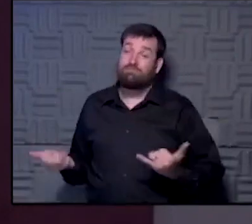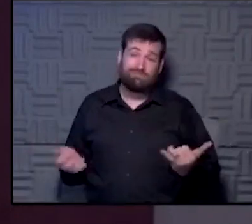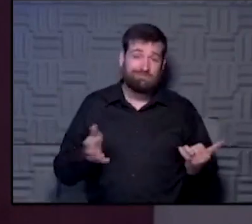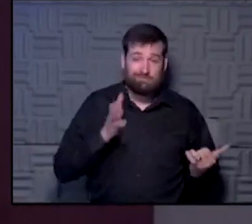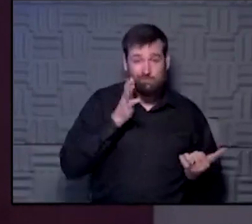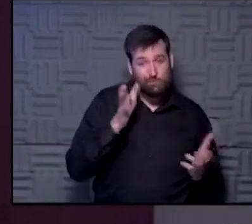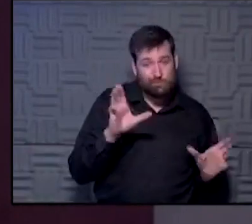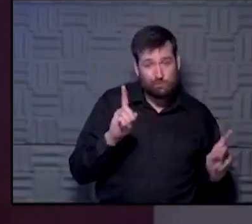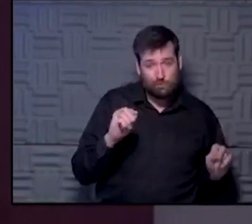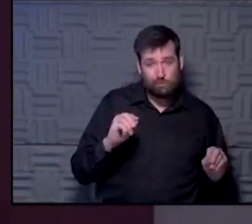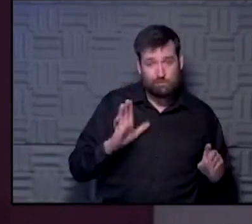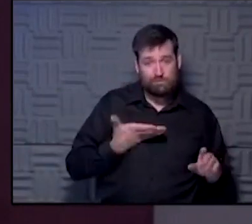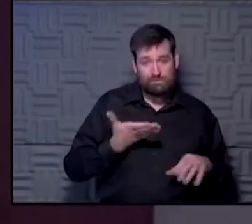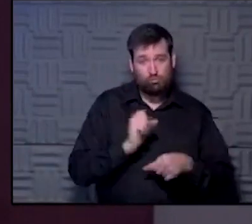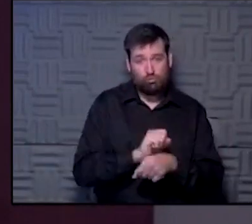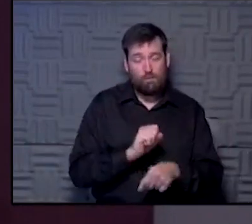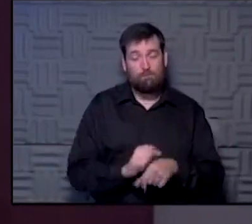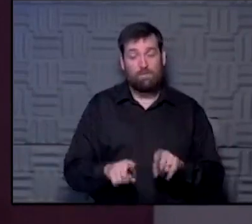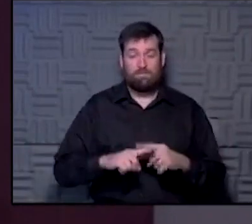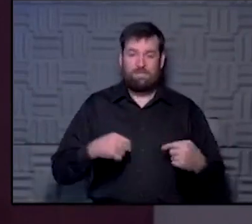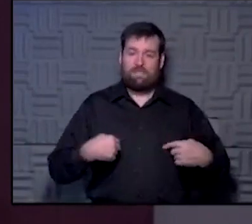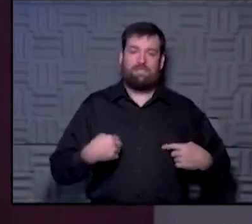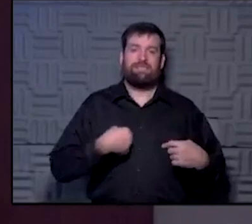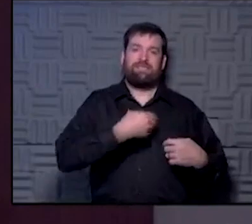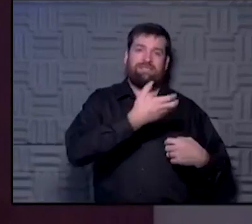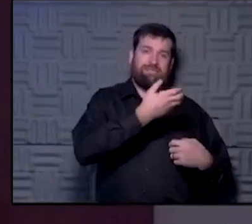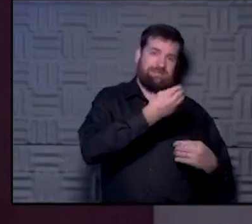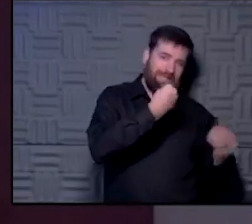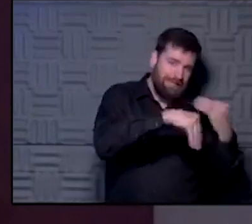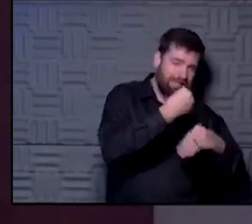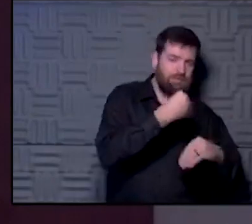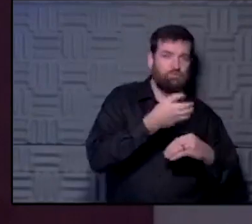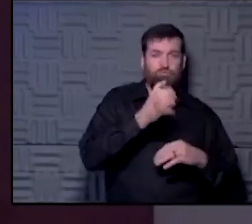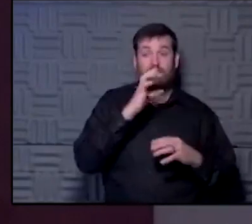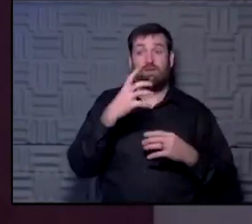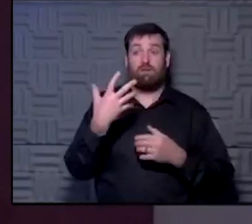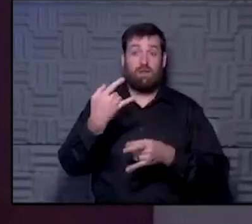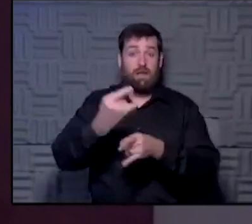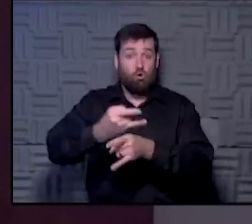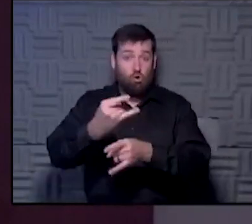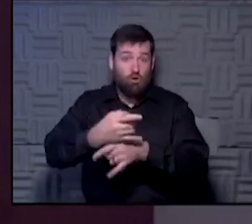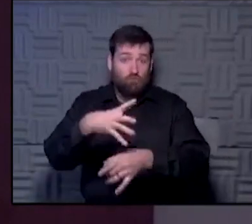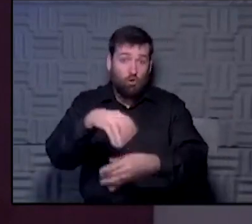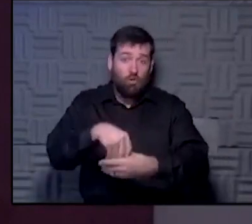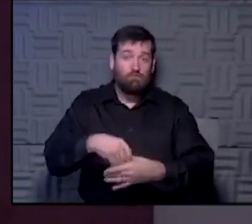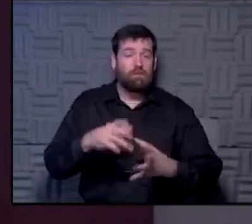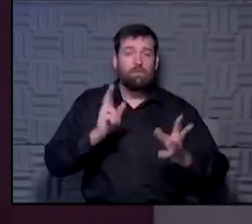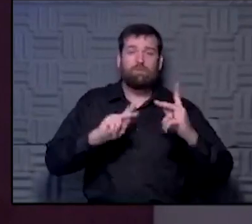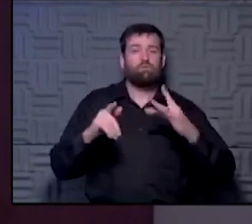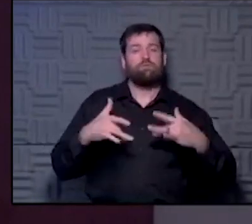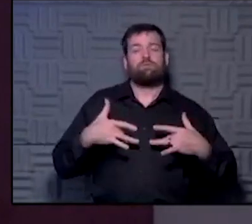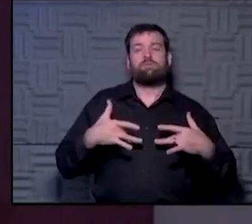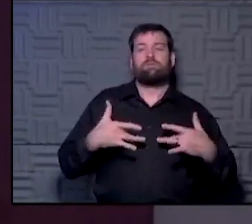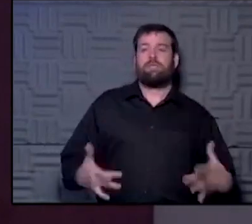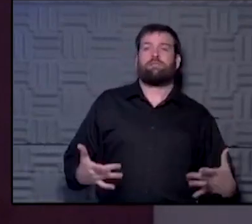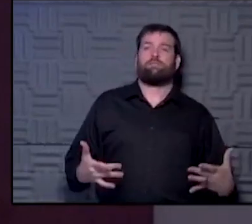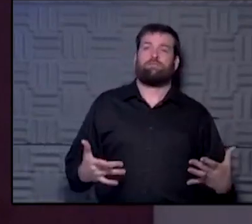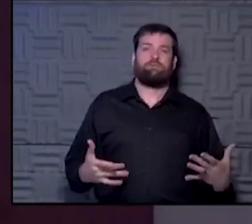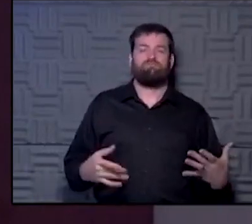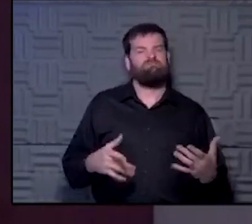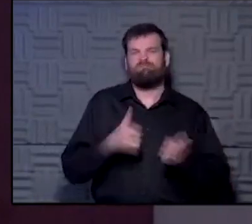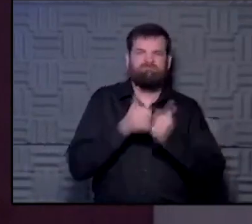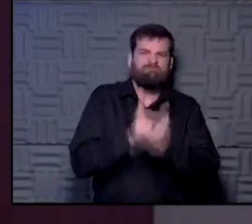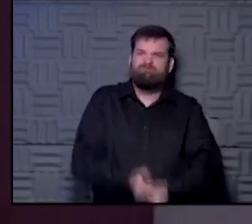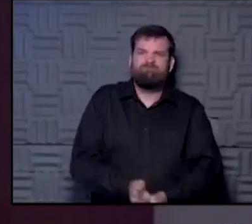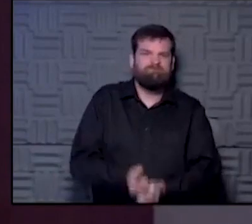That's part of our job. But for me, it's the eating and drinking. And especially once alcohol comes into play, people just tend to stop adhering